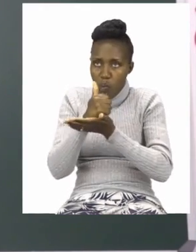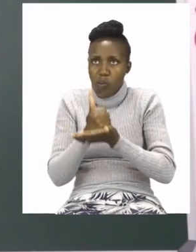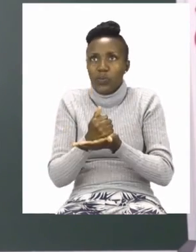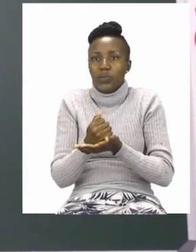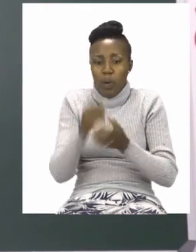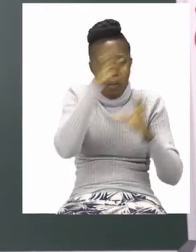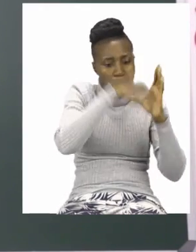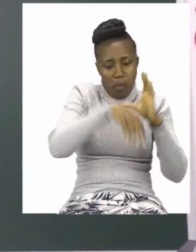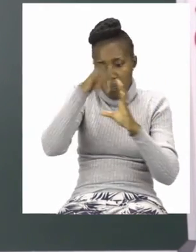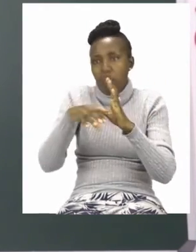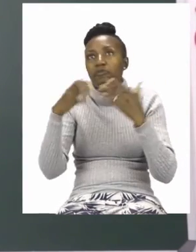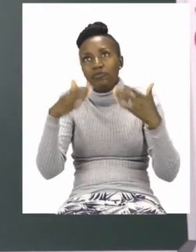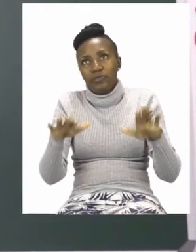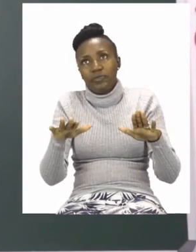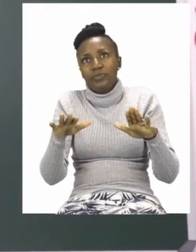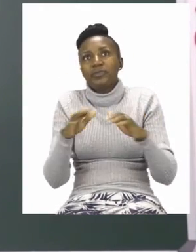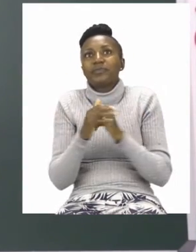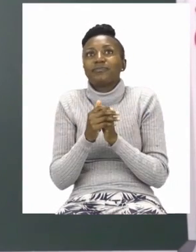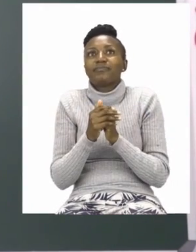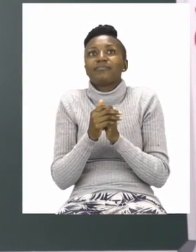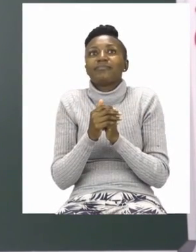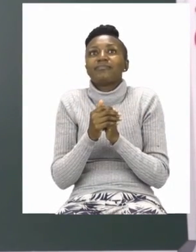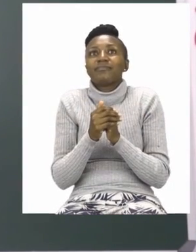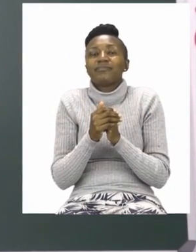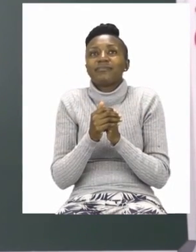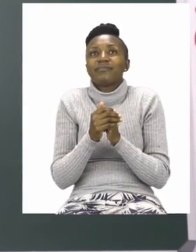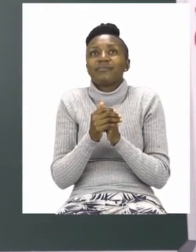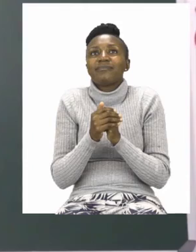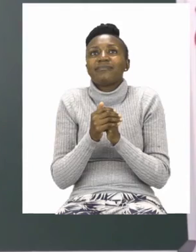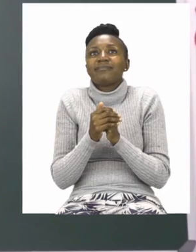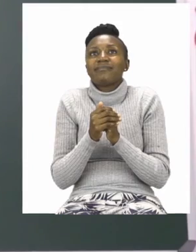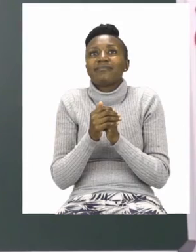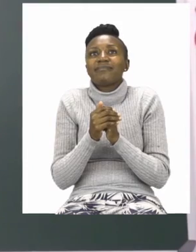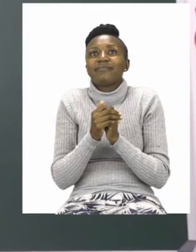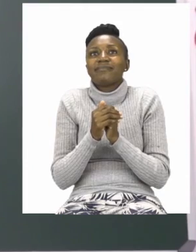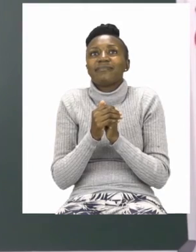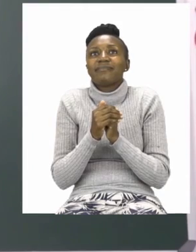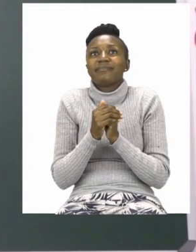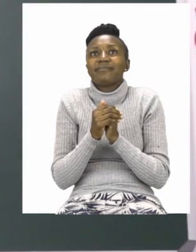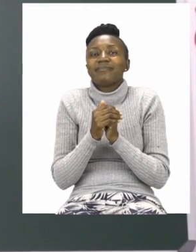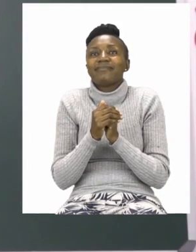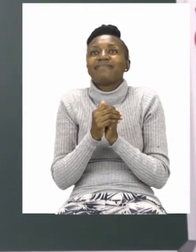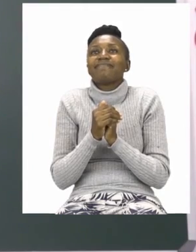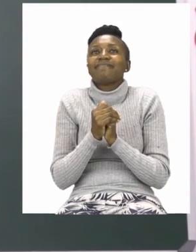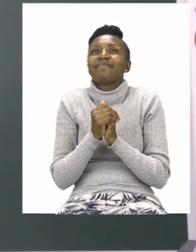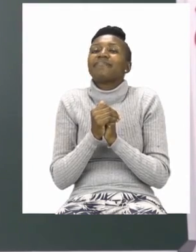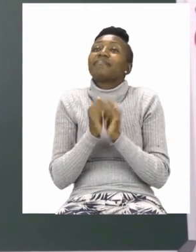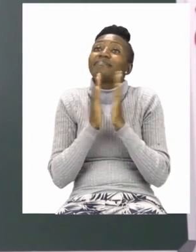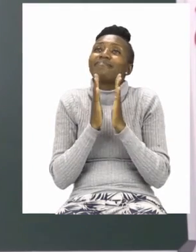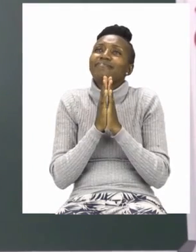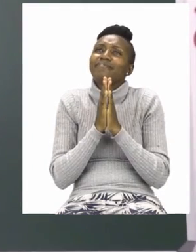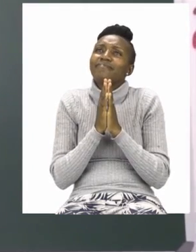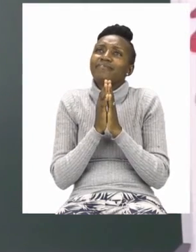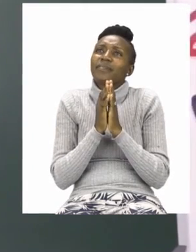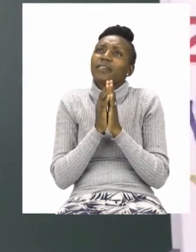materials. So when your collage is done, I'd like you to please make sure that it is neat. Try to stick